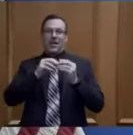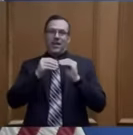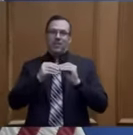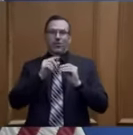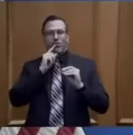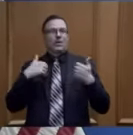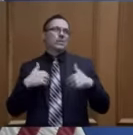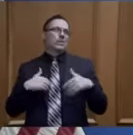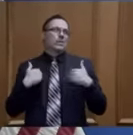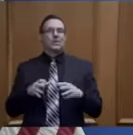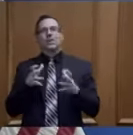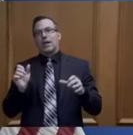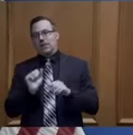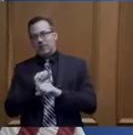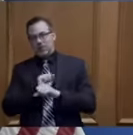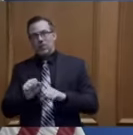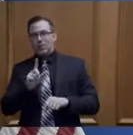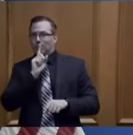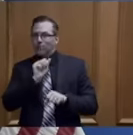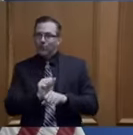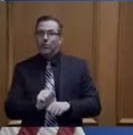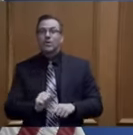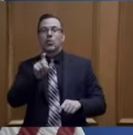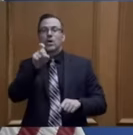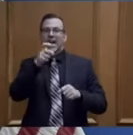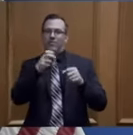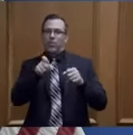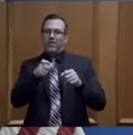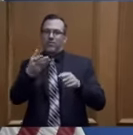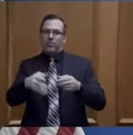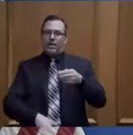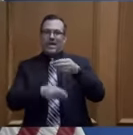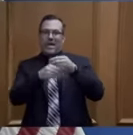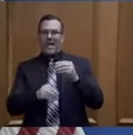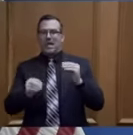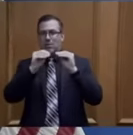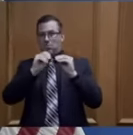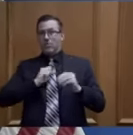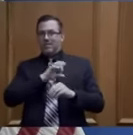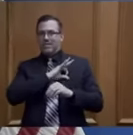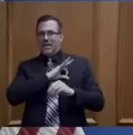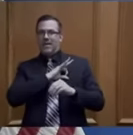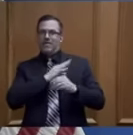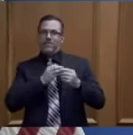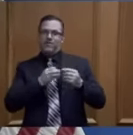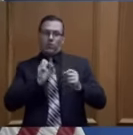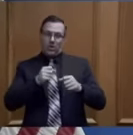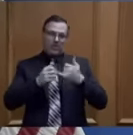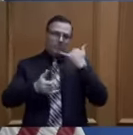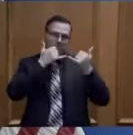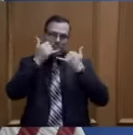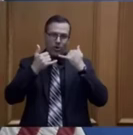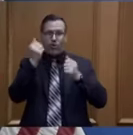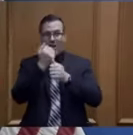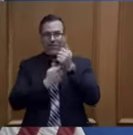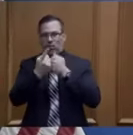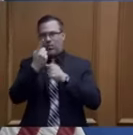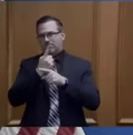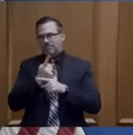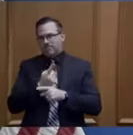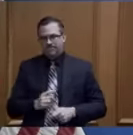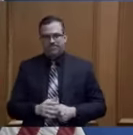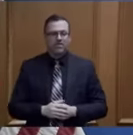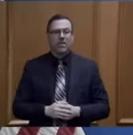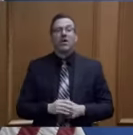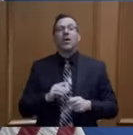really quickly, so it requires increasing manpower numbers to handle all of these notifications. Additionally, once people